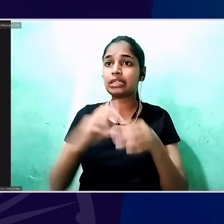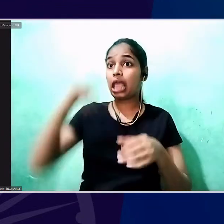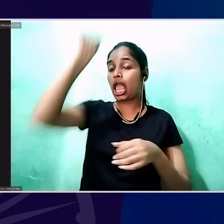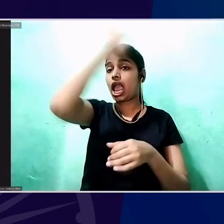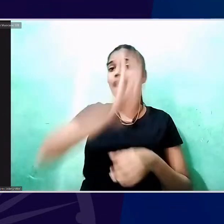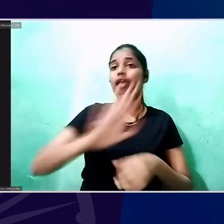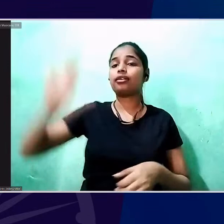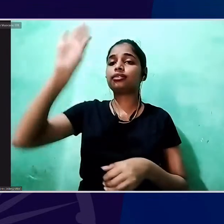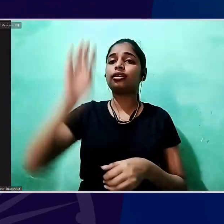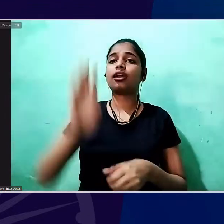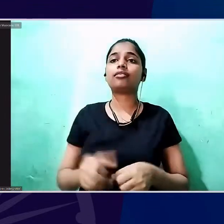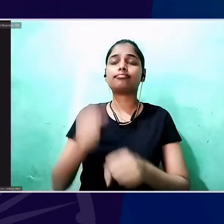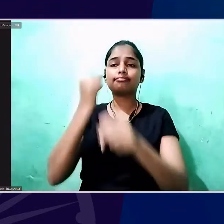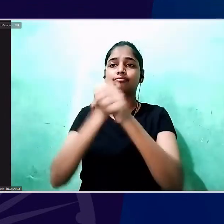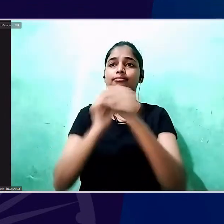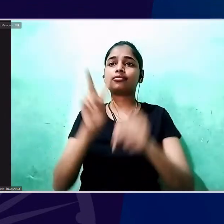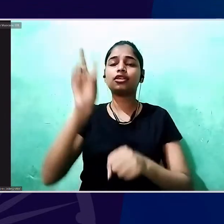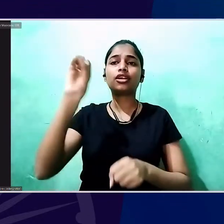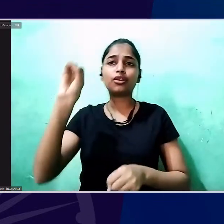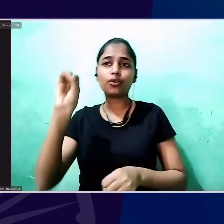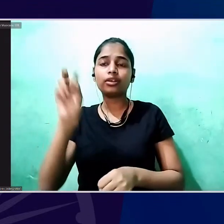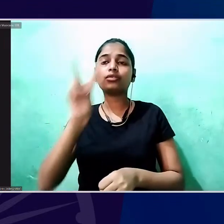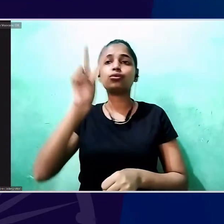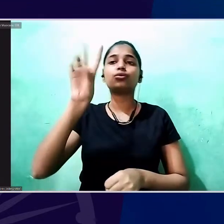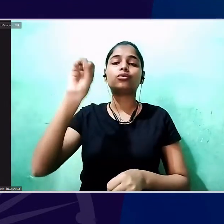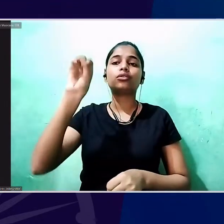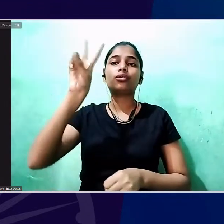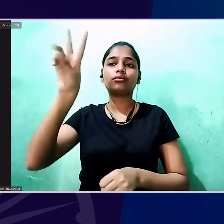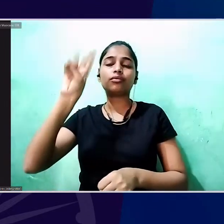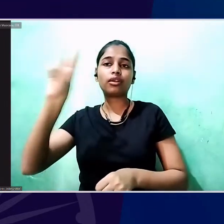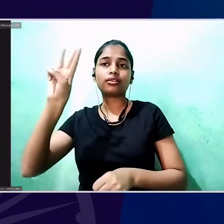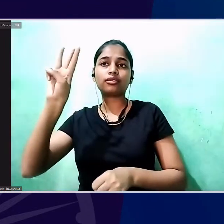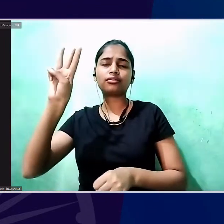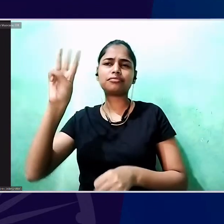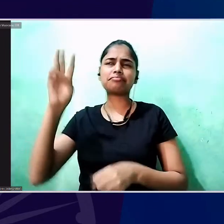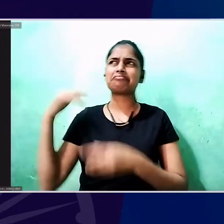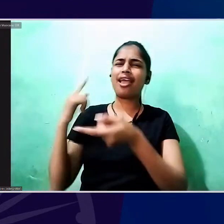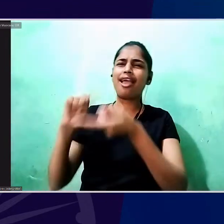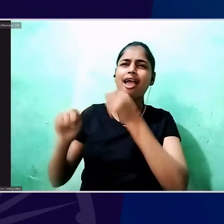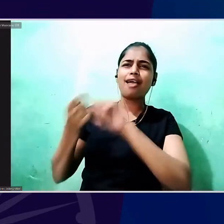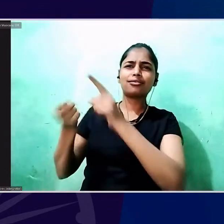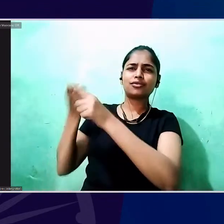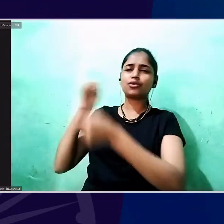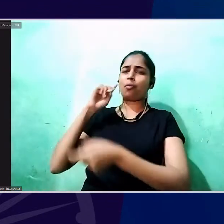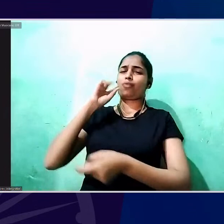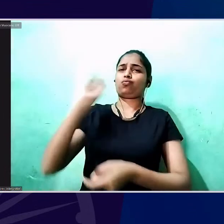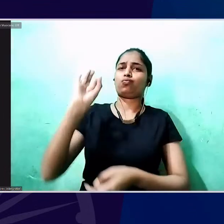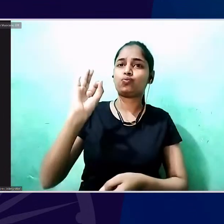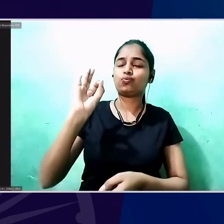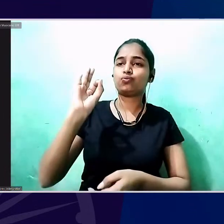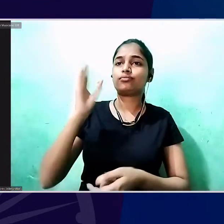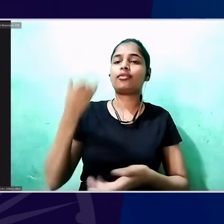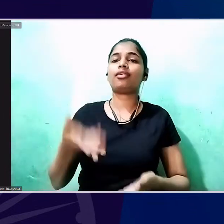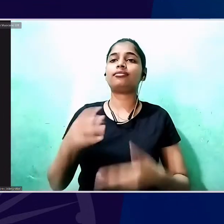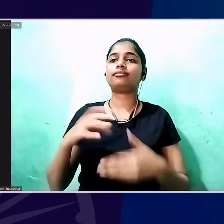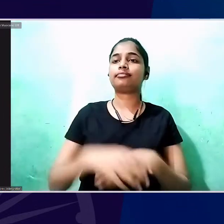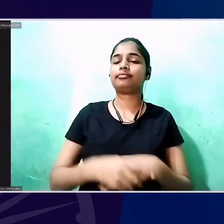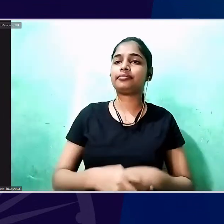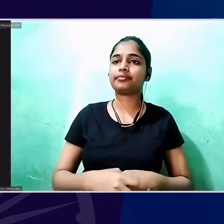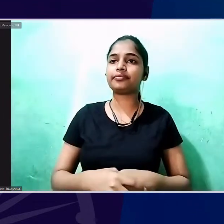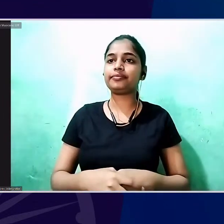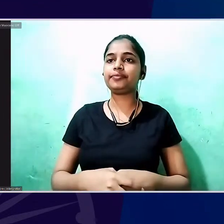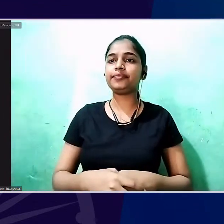a watershed moment in our history, as it seeks to play a very important role by finding pragmatic